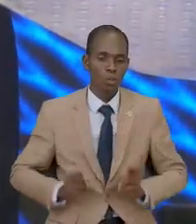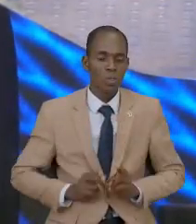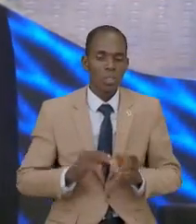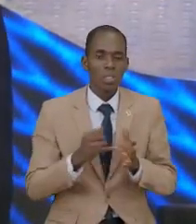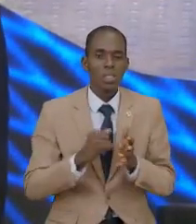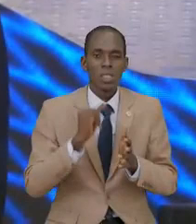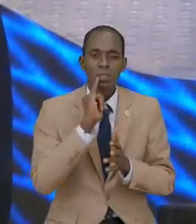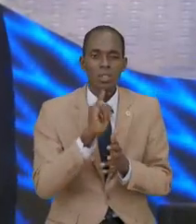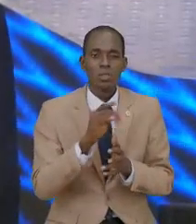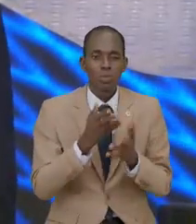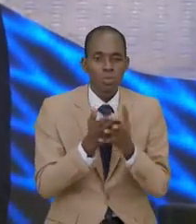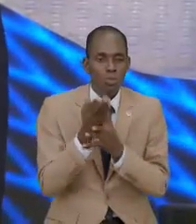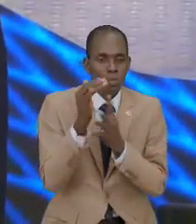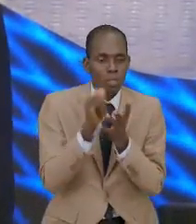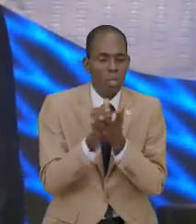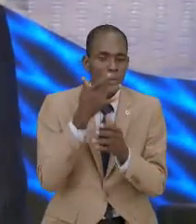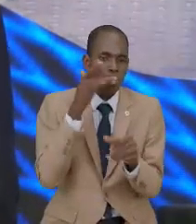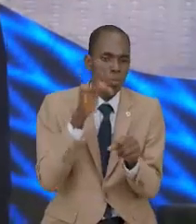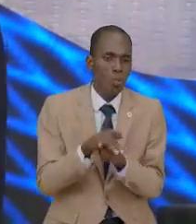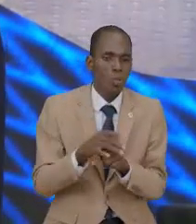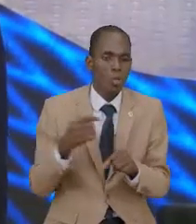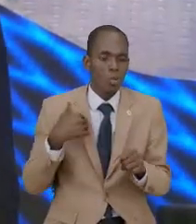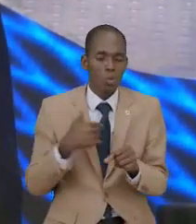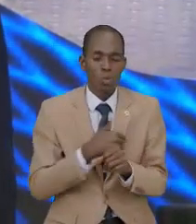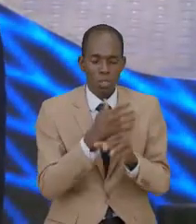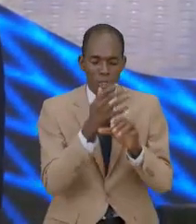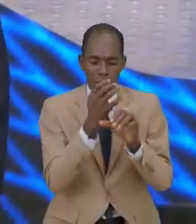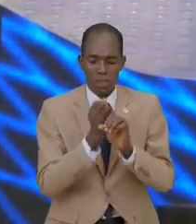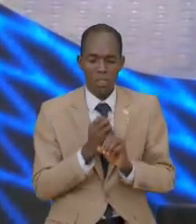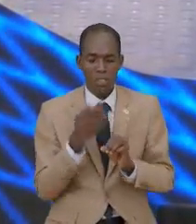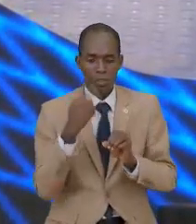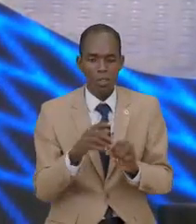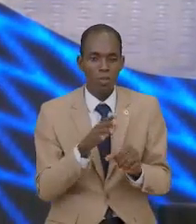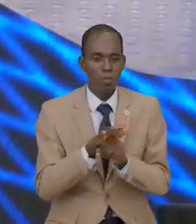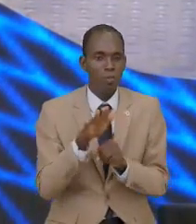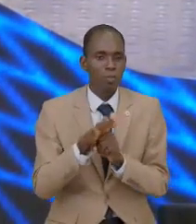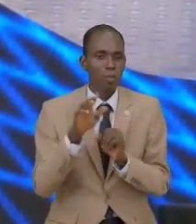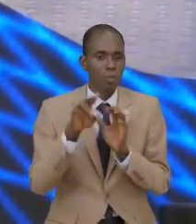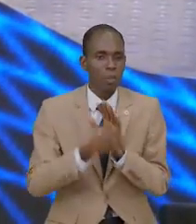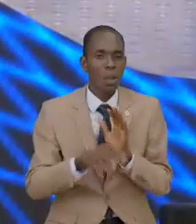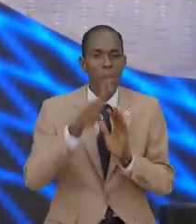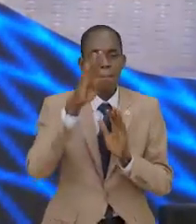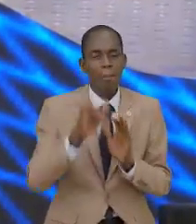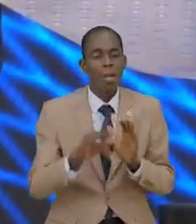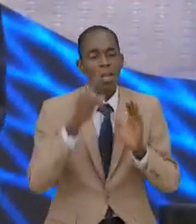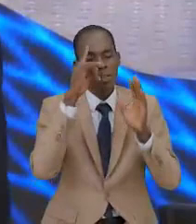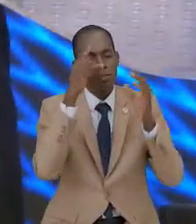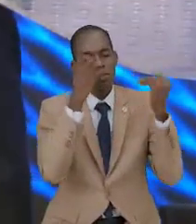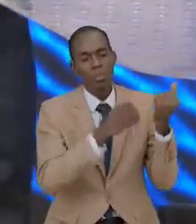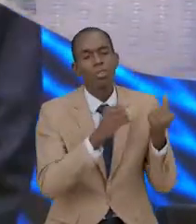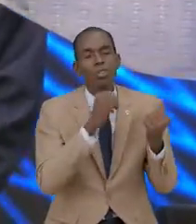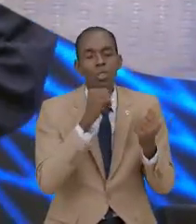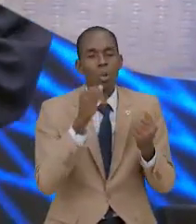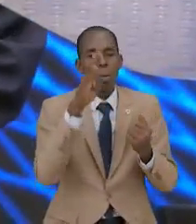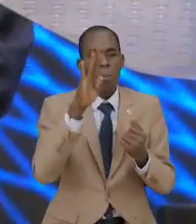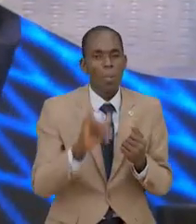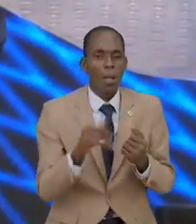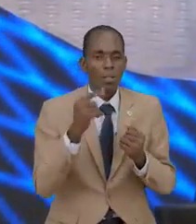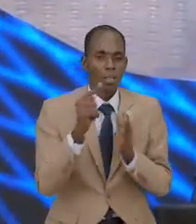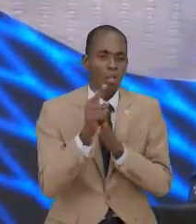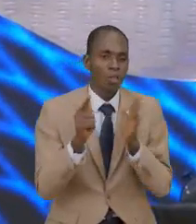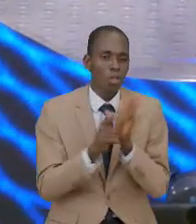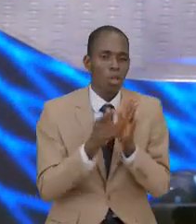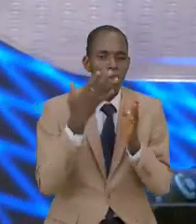the promise I will receive the fulfillment by faith, not by the law of Moses.